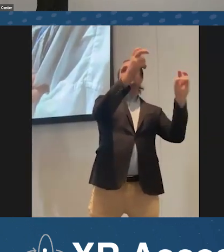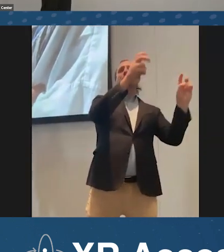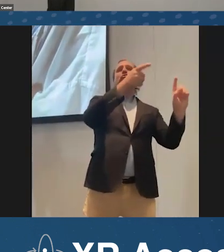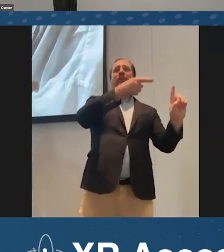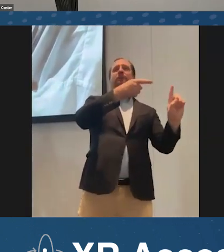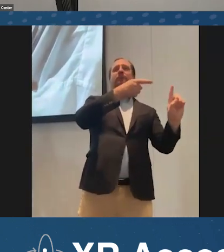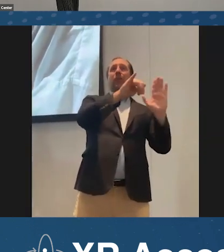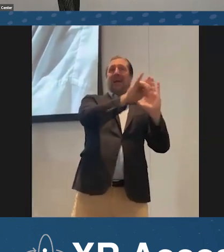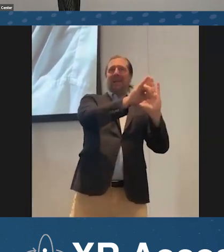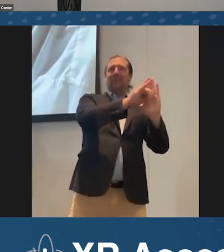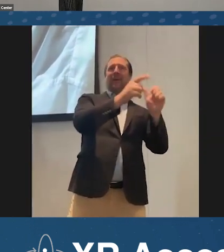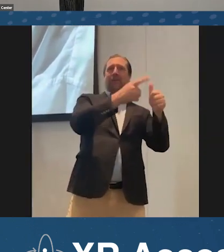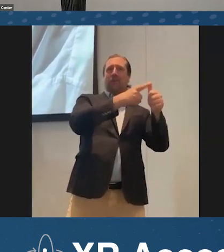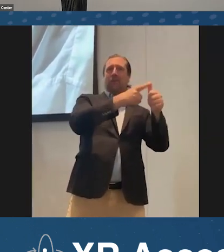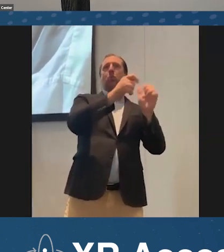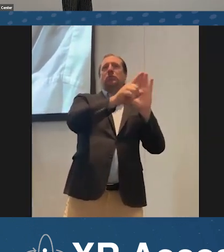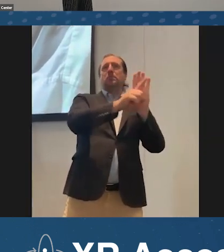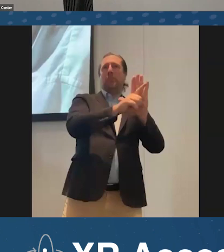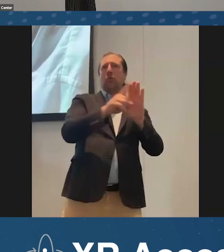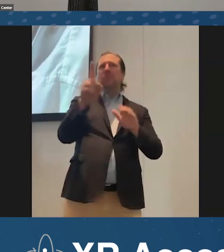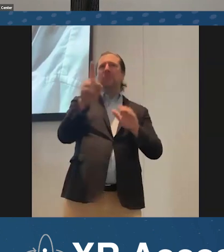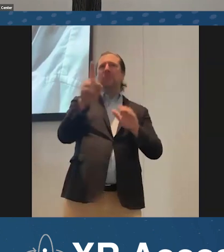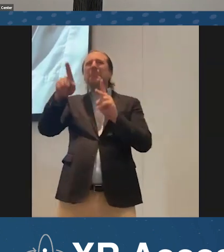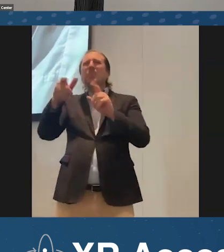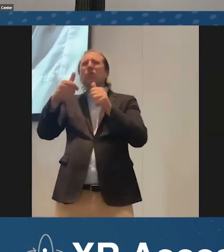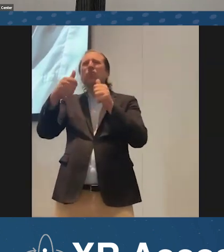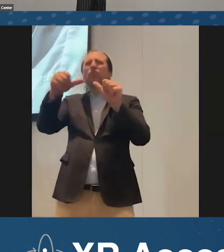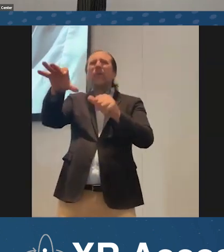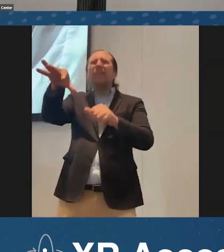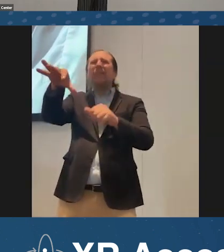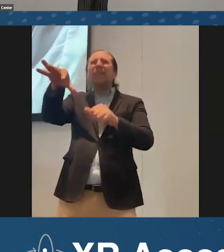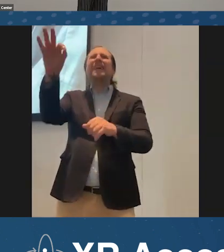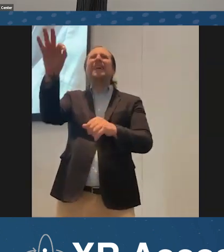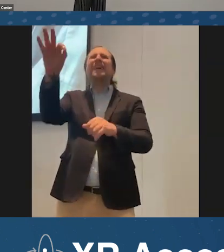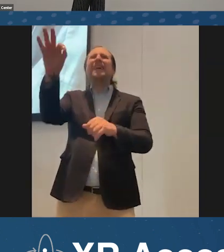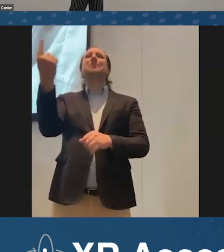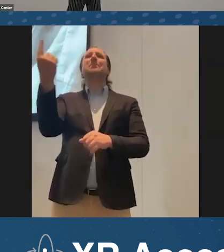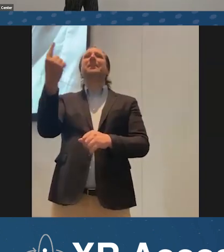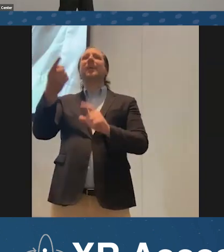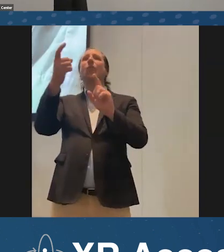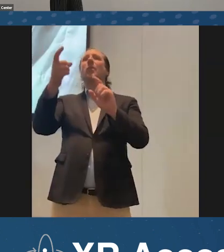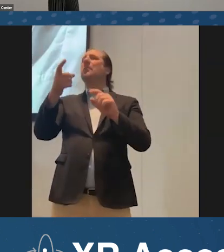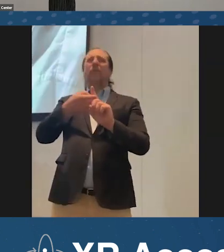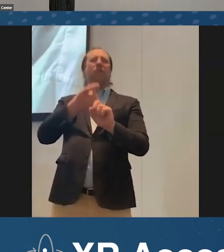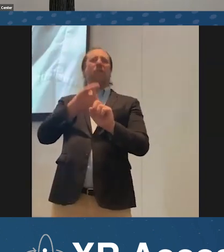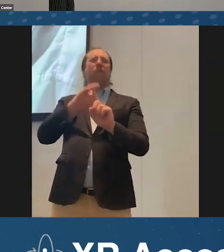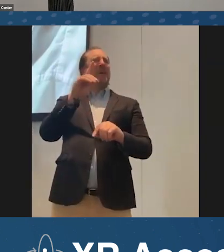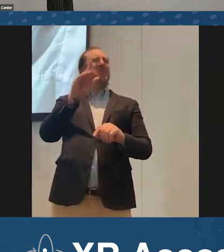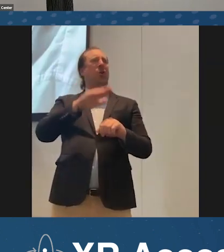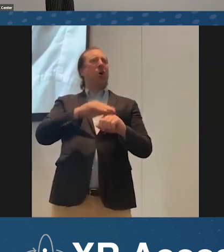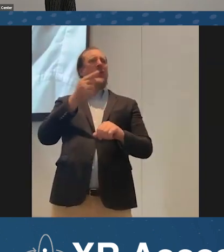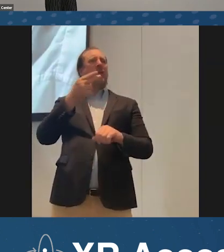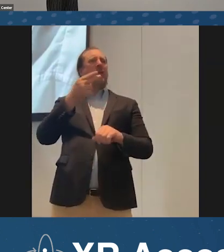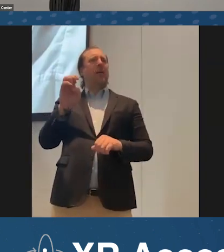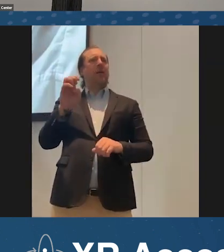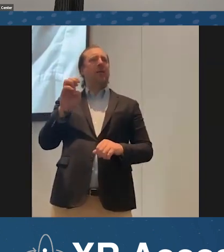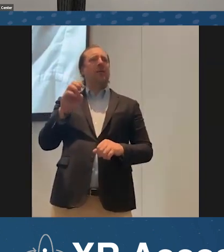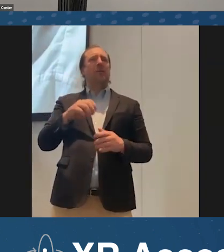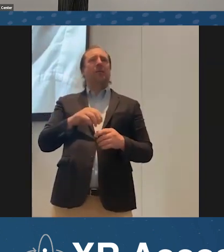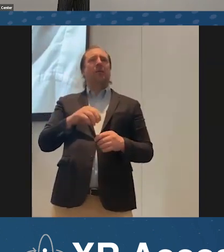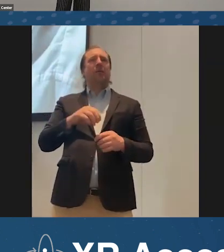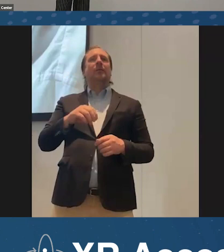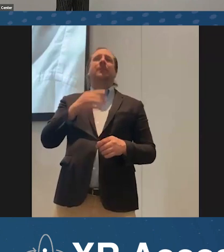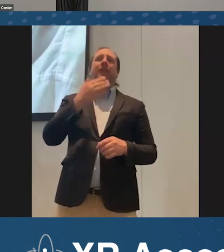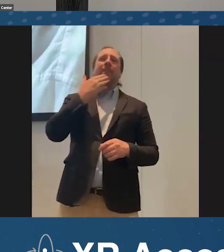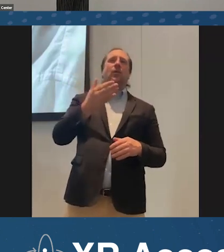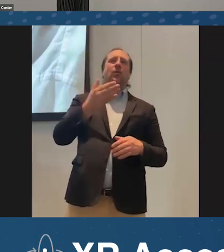was when our participants were trying to find a particular object based on its features. So for example, one participant submitted this photo of a